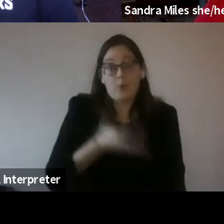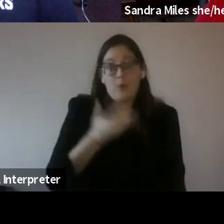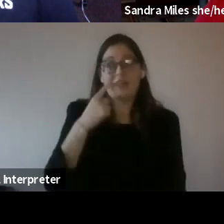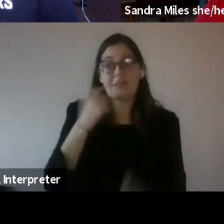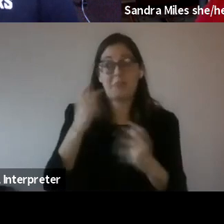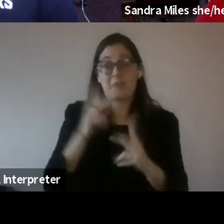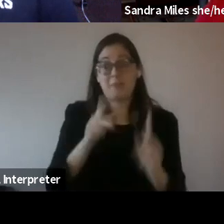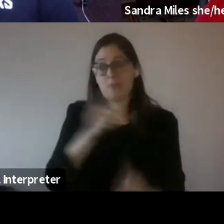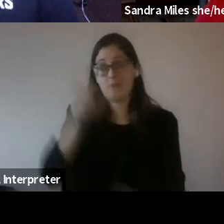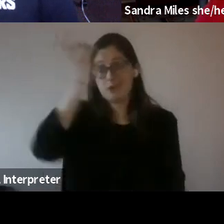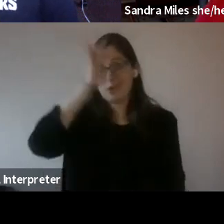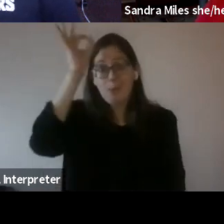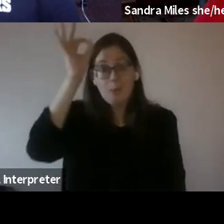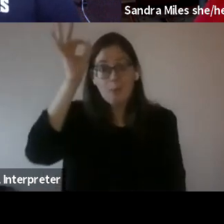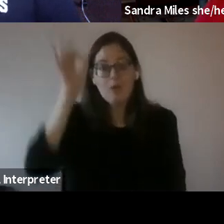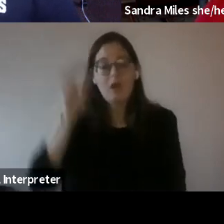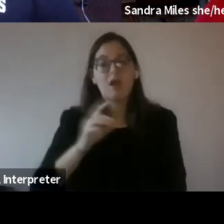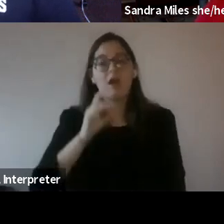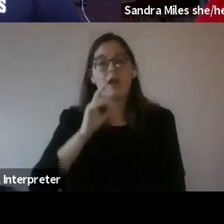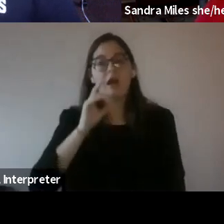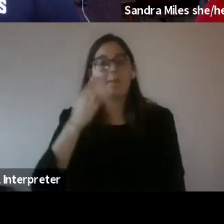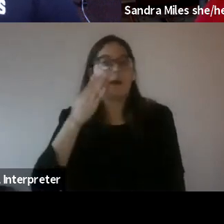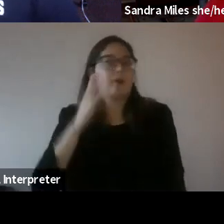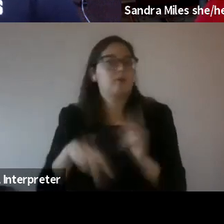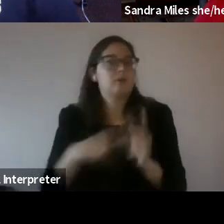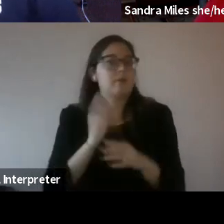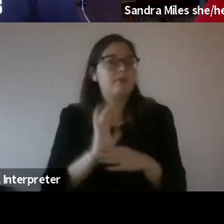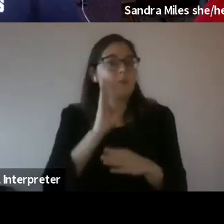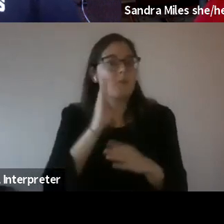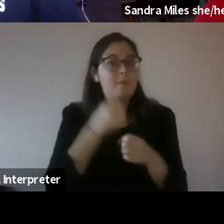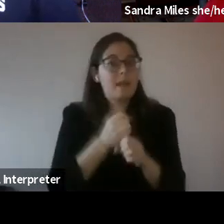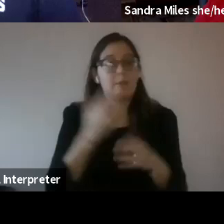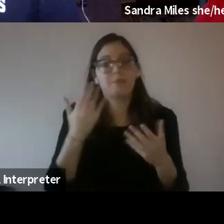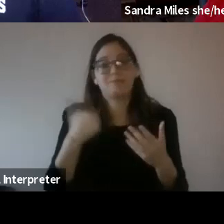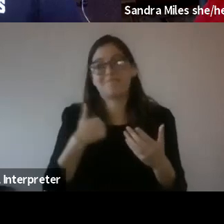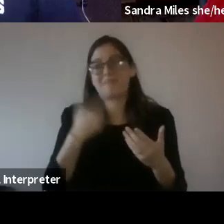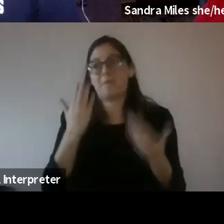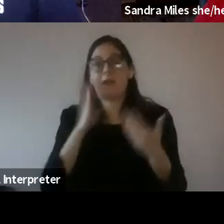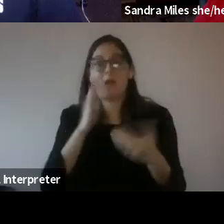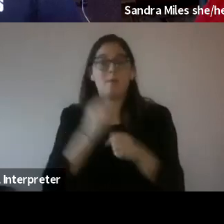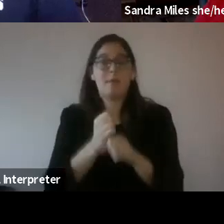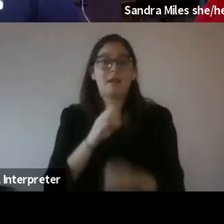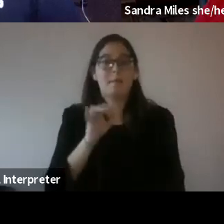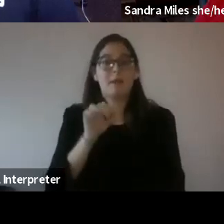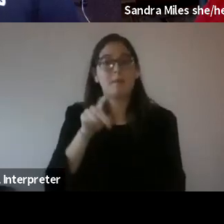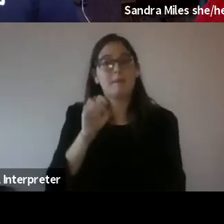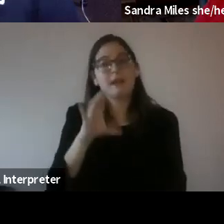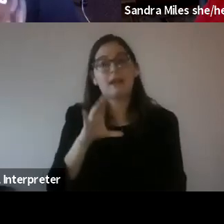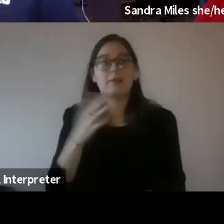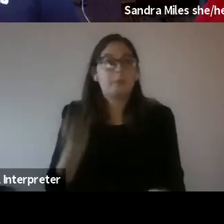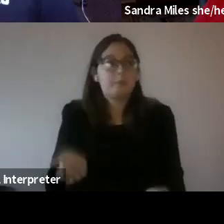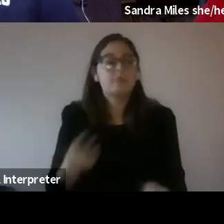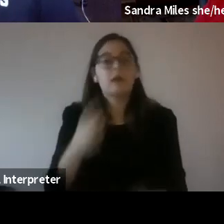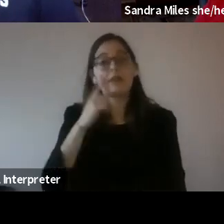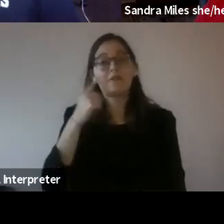think that, I mean, I don't know what type of films I'm gonna make. Maybe I make, you know, a biopic film, but I think for the